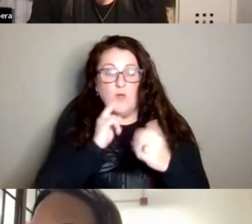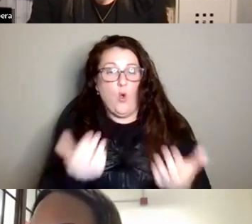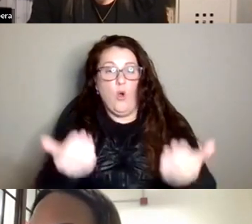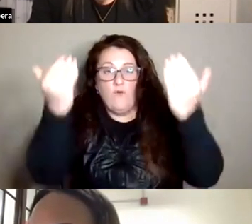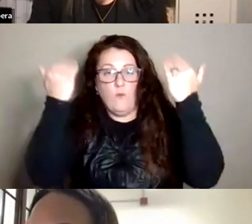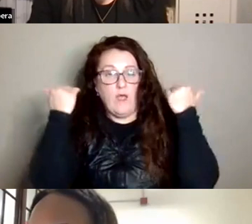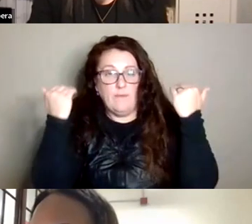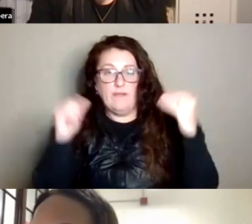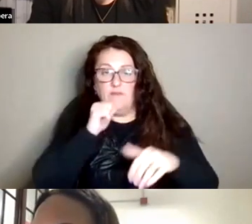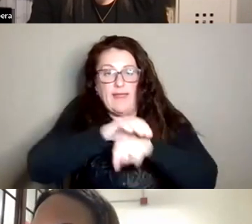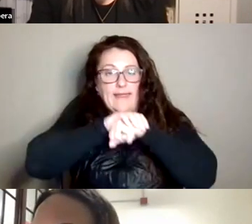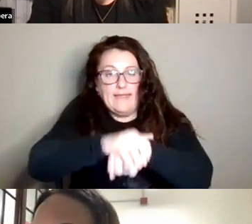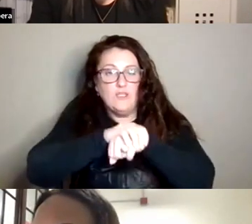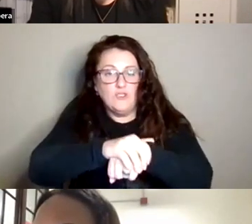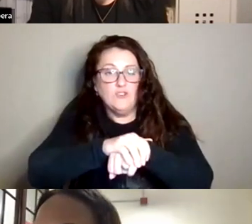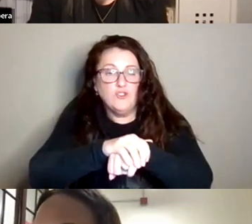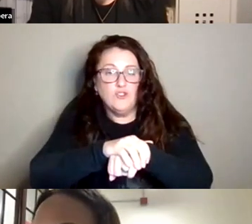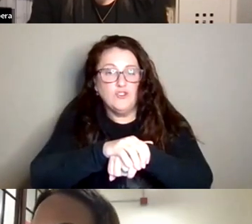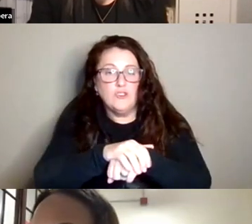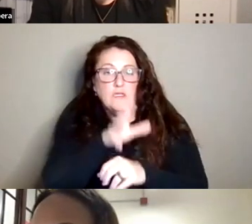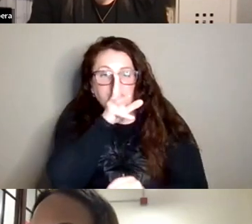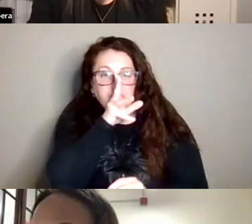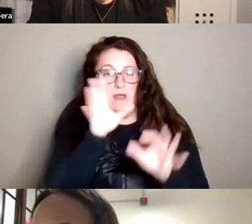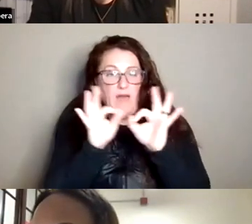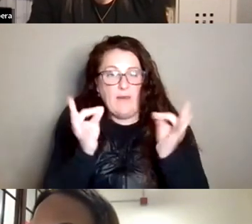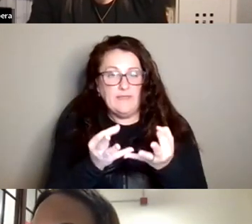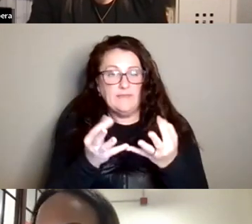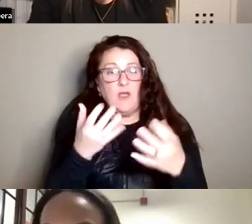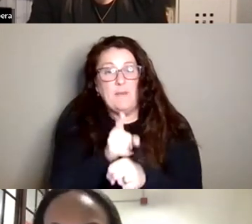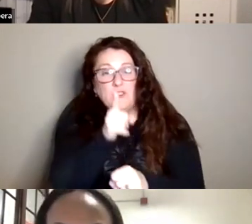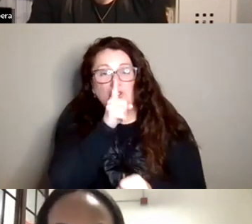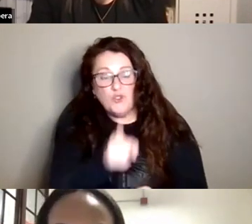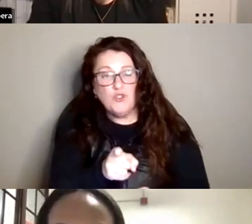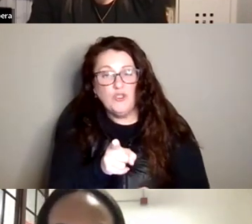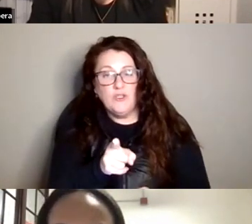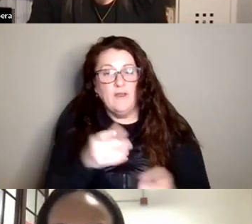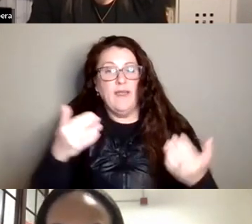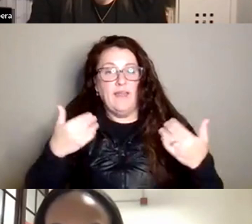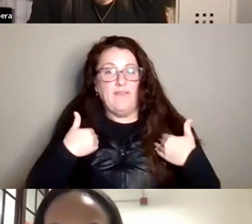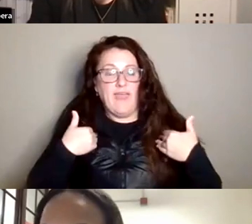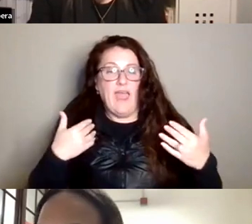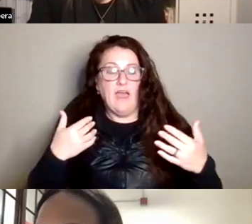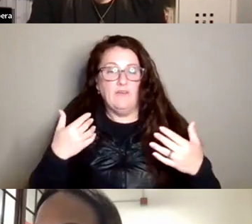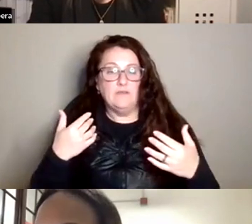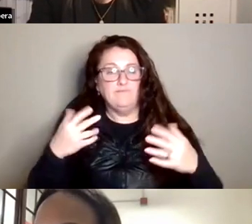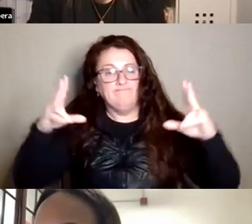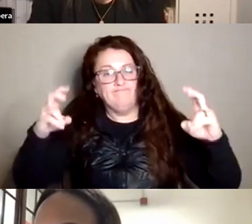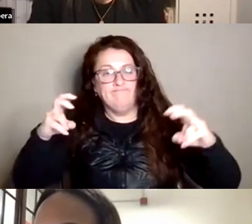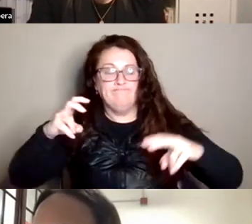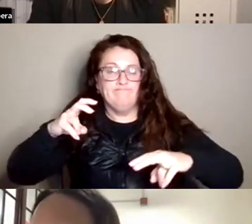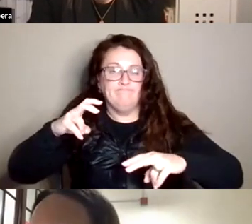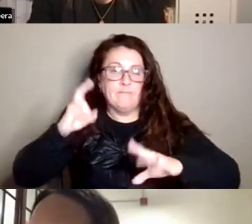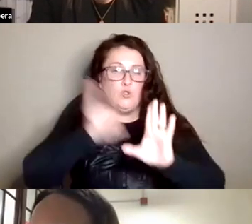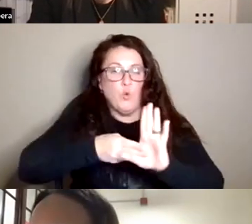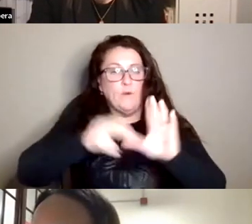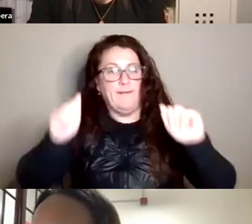for non-English speaking families, and we need to make sure that they have a seat at the table as well so they know what's going on.